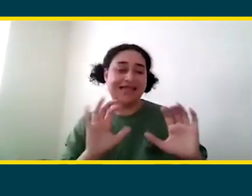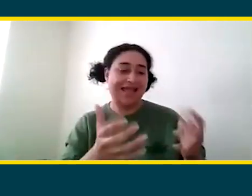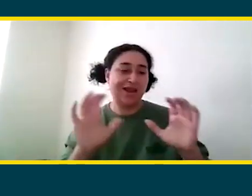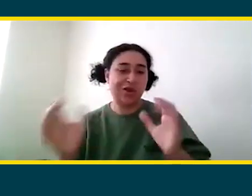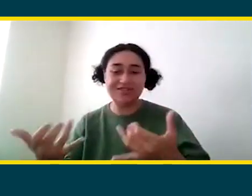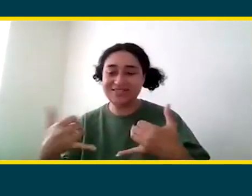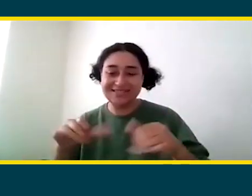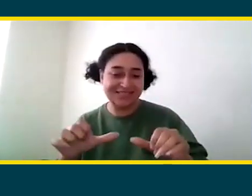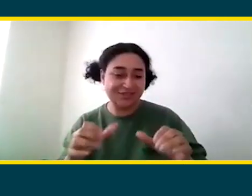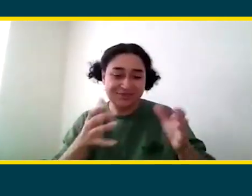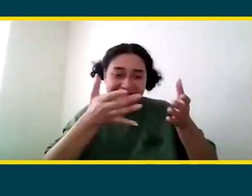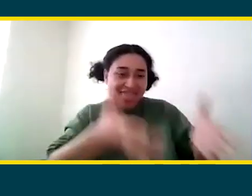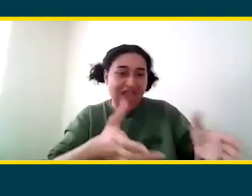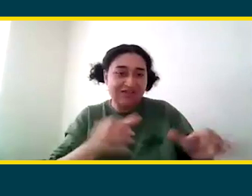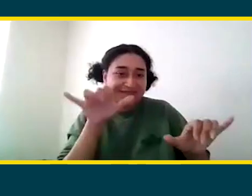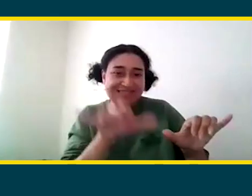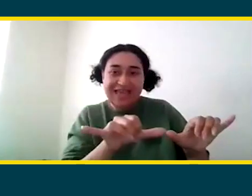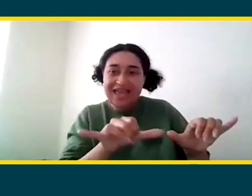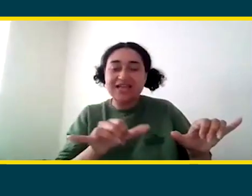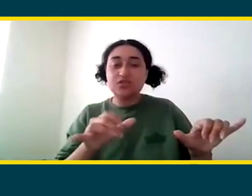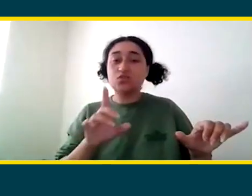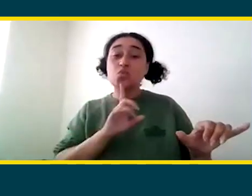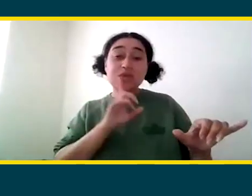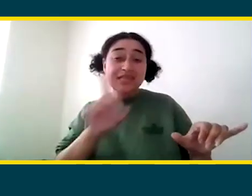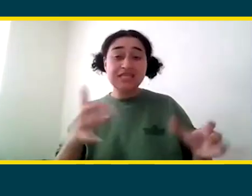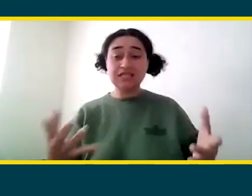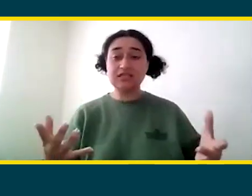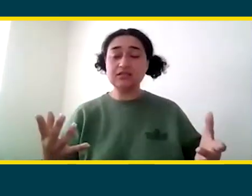going to be there and still exist. So like, the reality of,